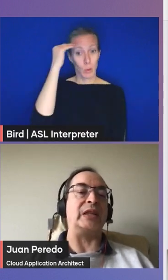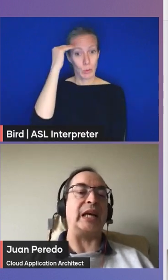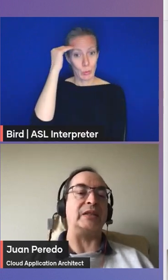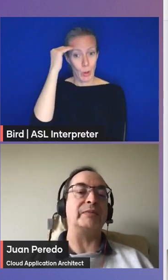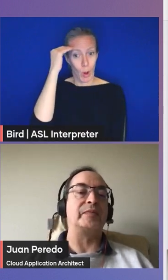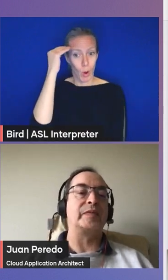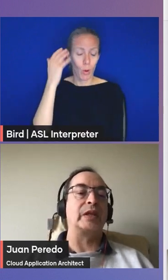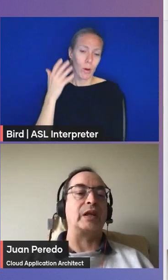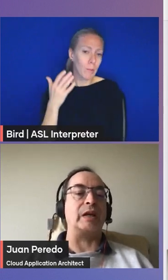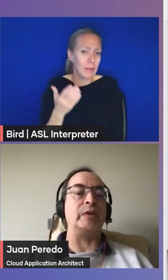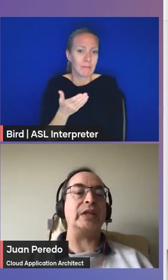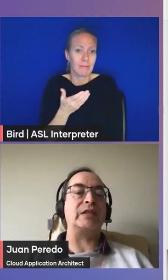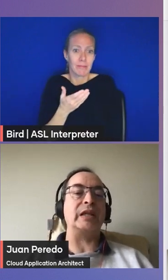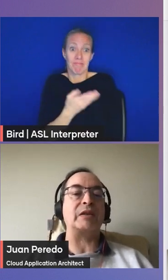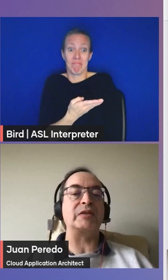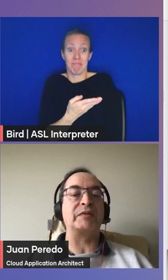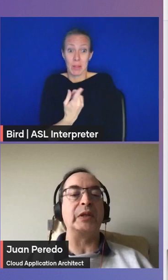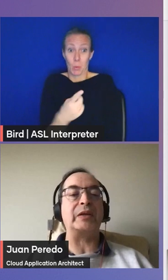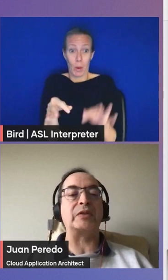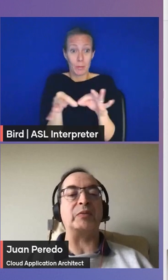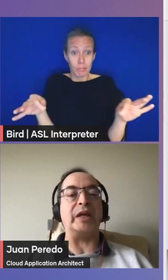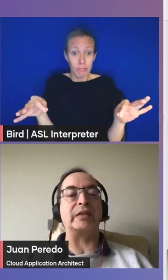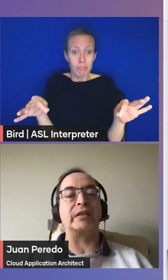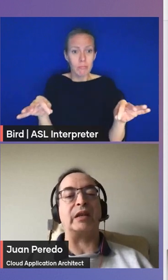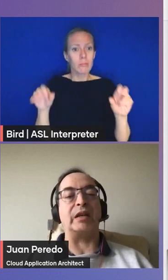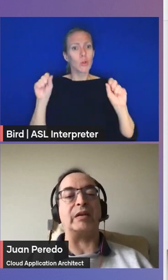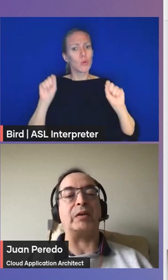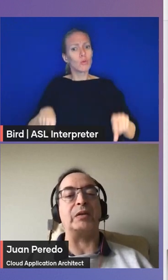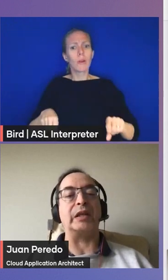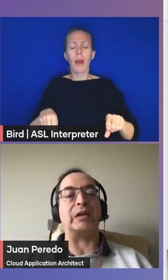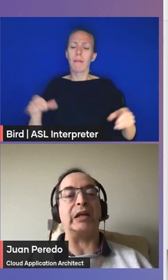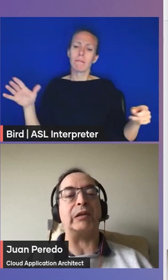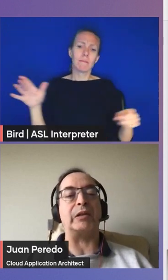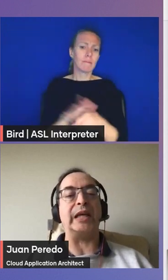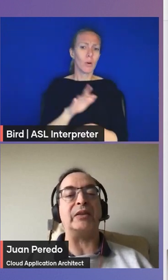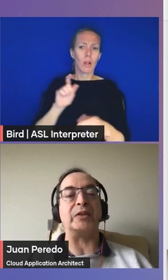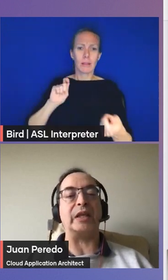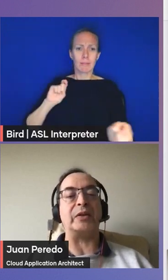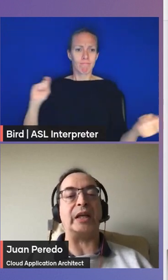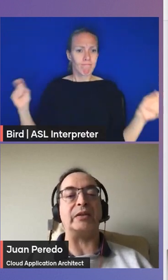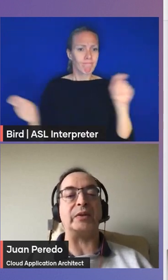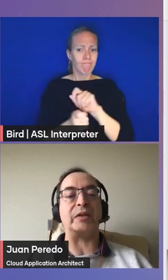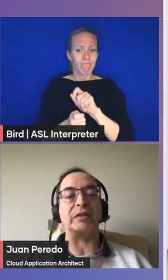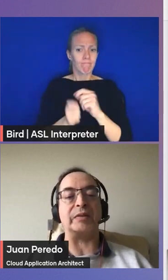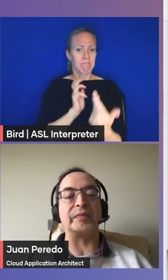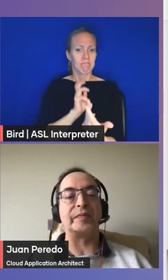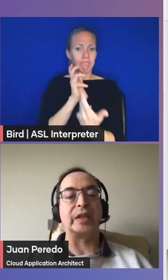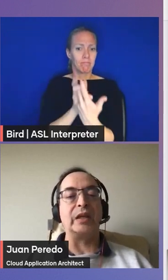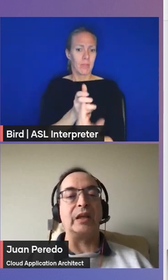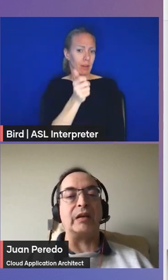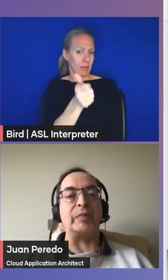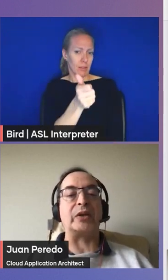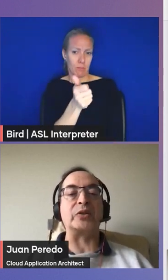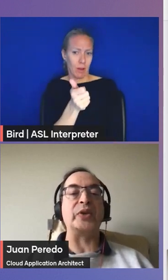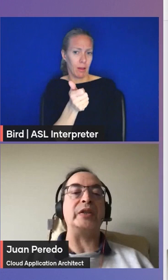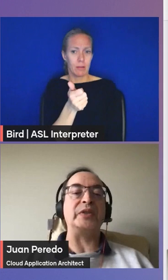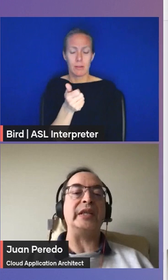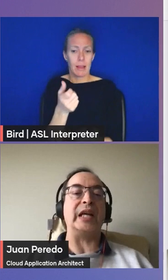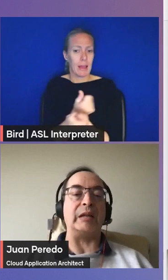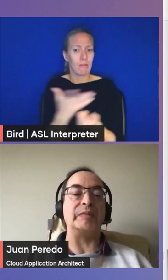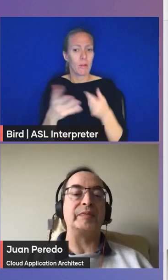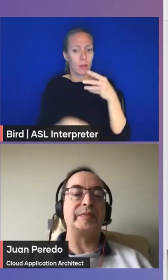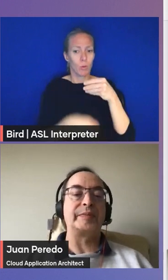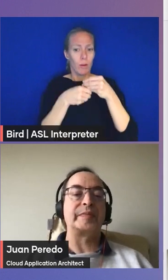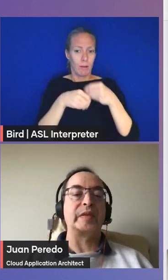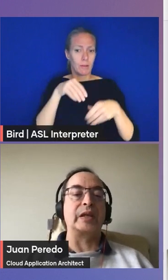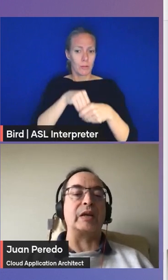the one-liner, you can still fully customize all the add-ons that you're adding to your cluster. Because we're using